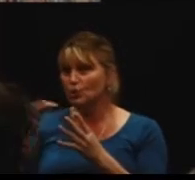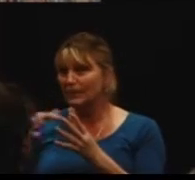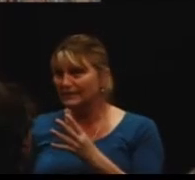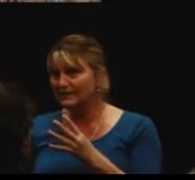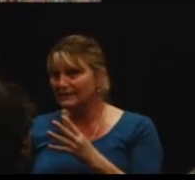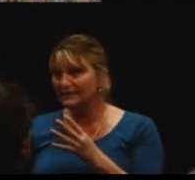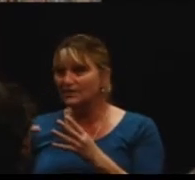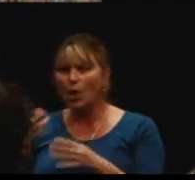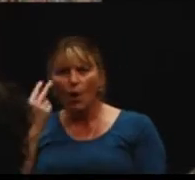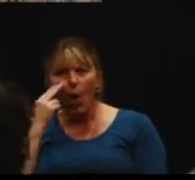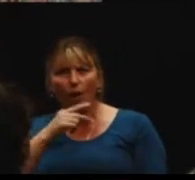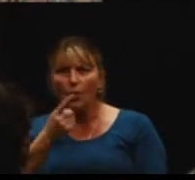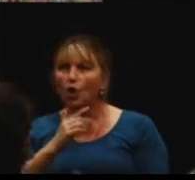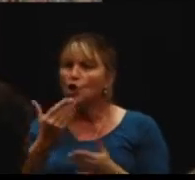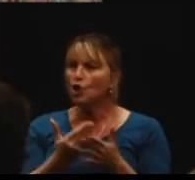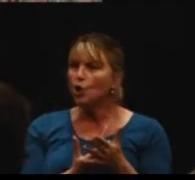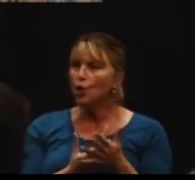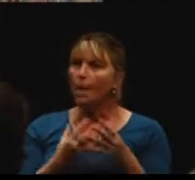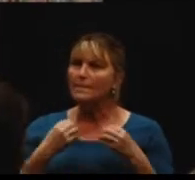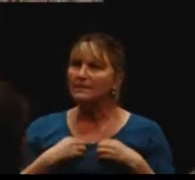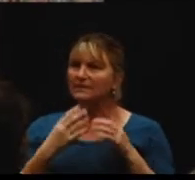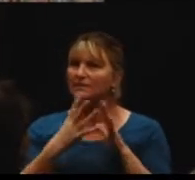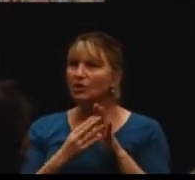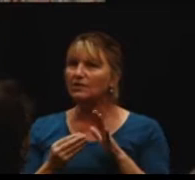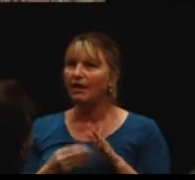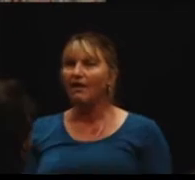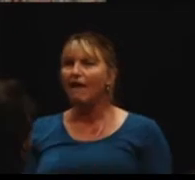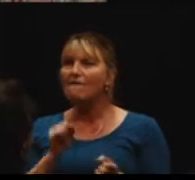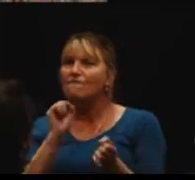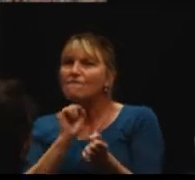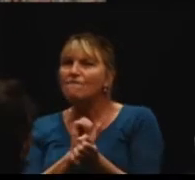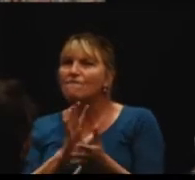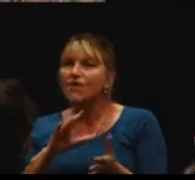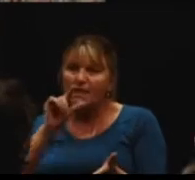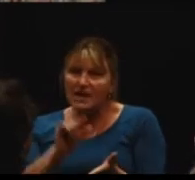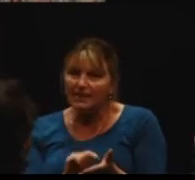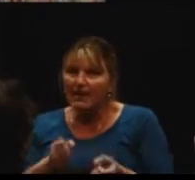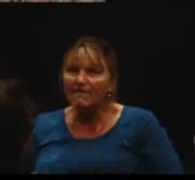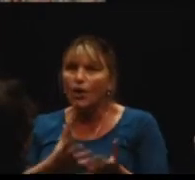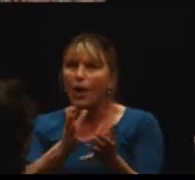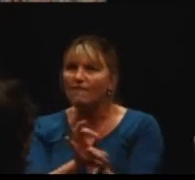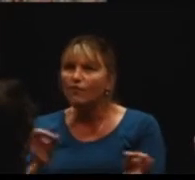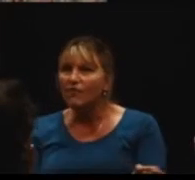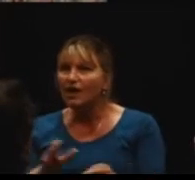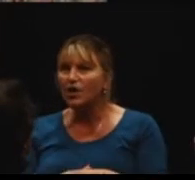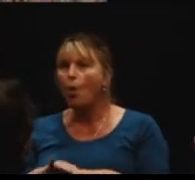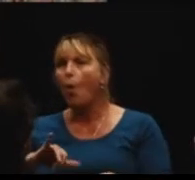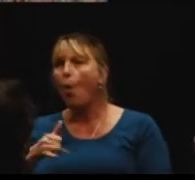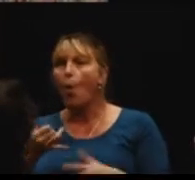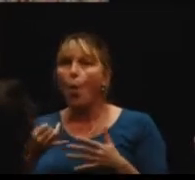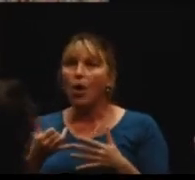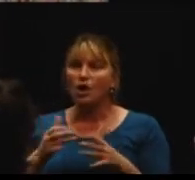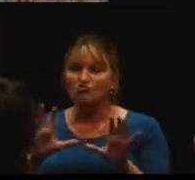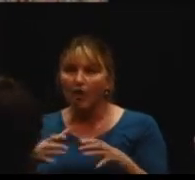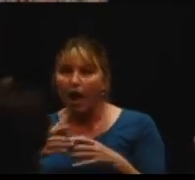new business models like freemium, giving it away for free and earning your money through microtransactions, or crowdfunding or